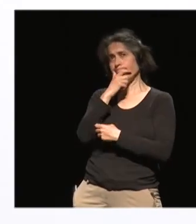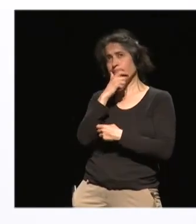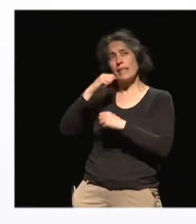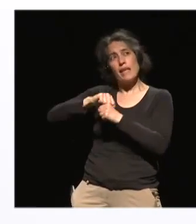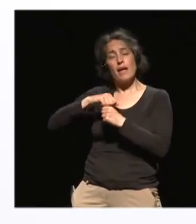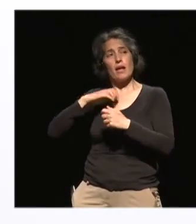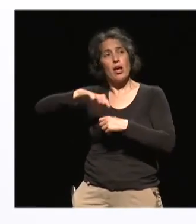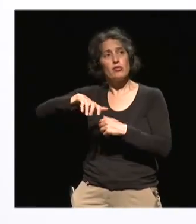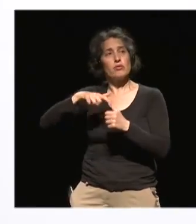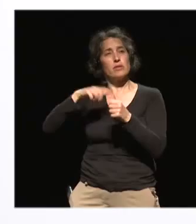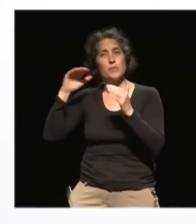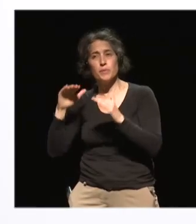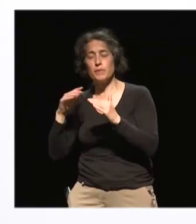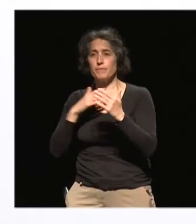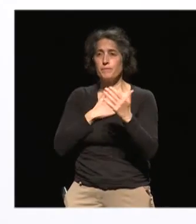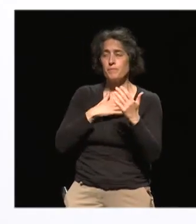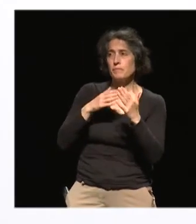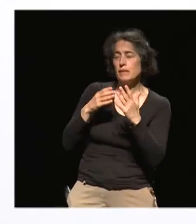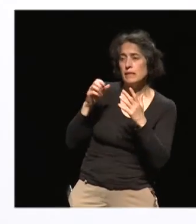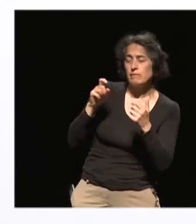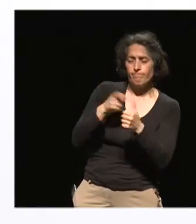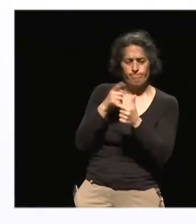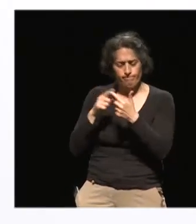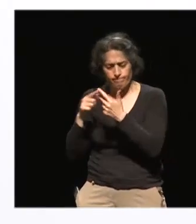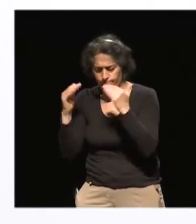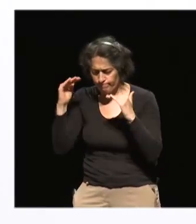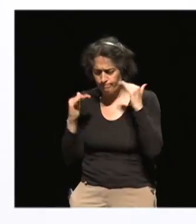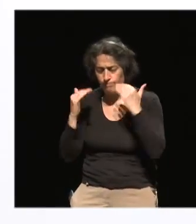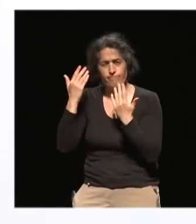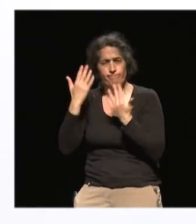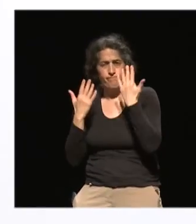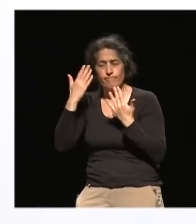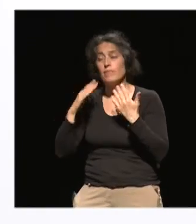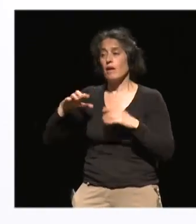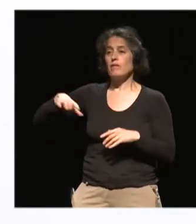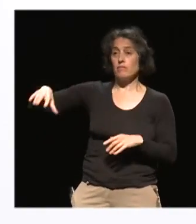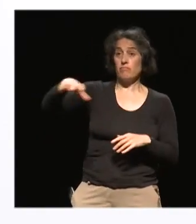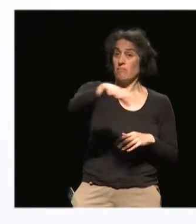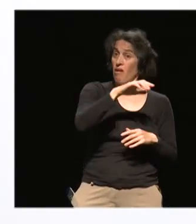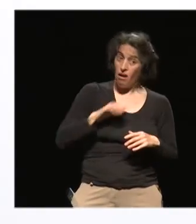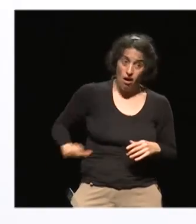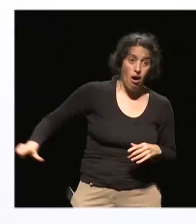the targets they set themselves. And as has just been said, everybody has to participate.